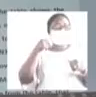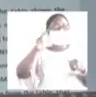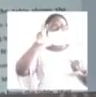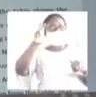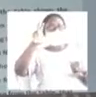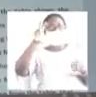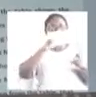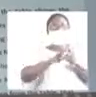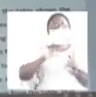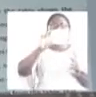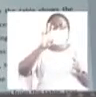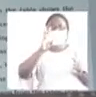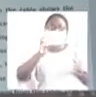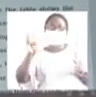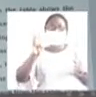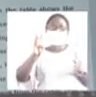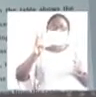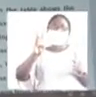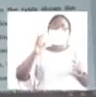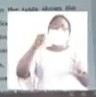At 1,002, 40. At